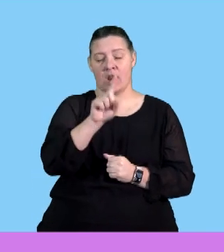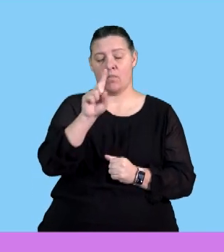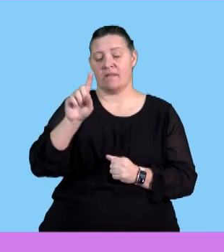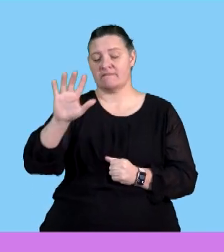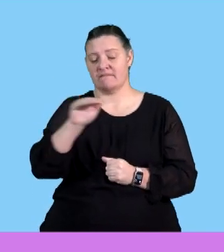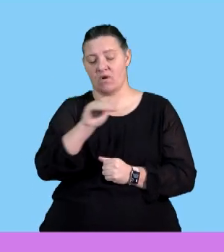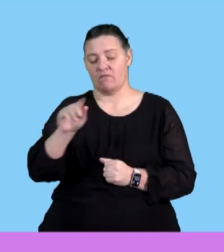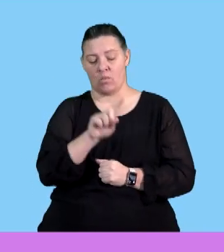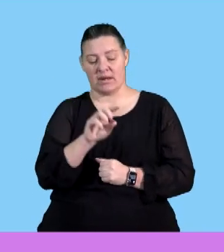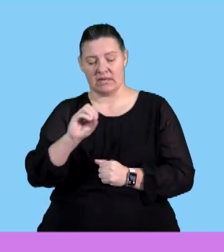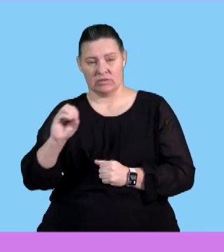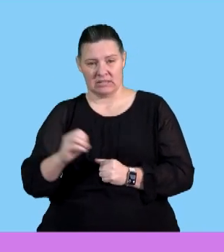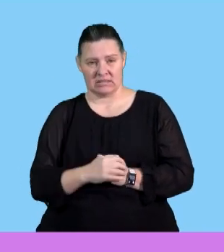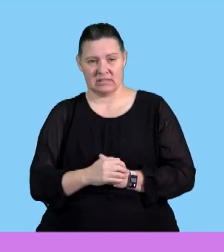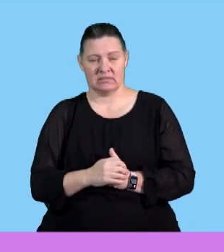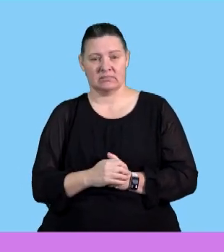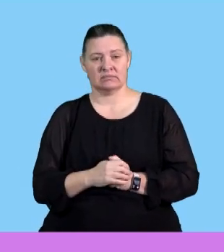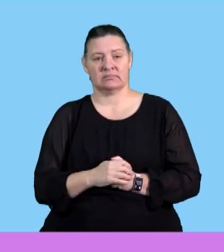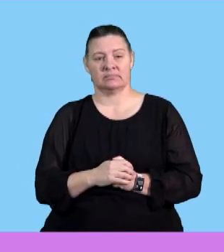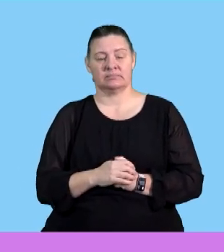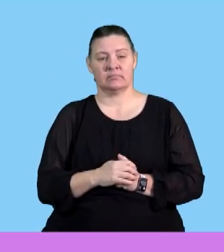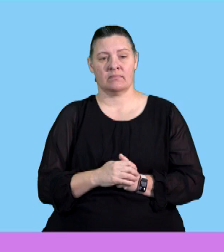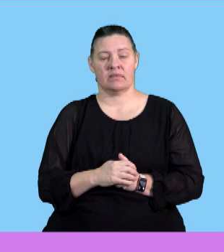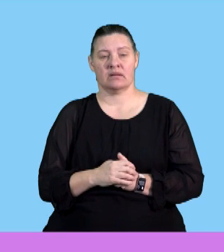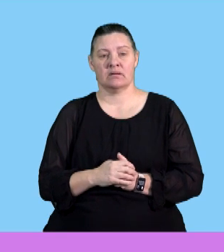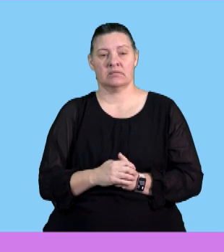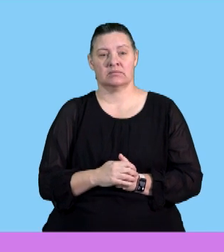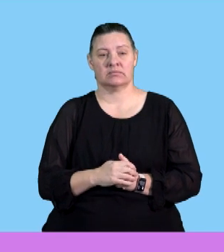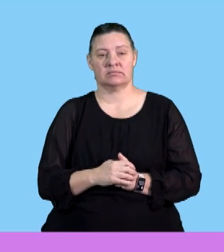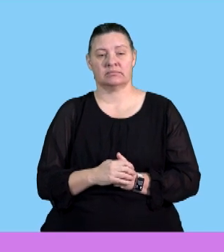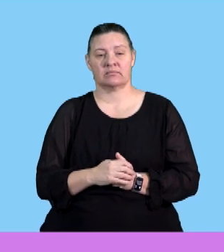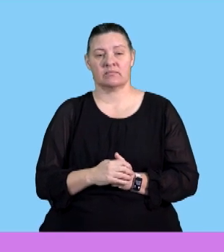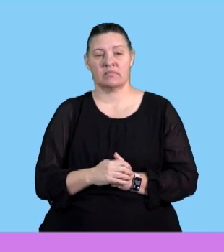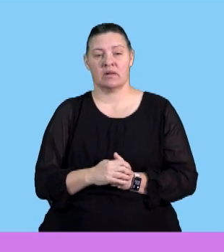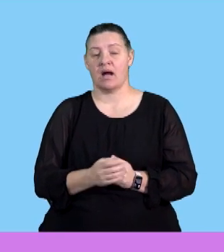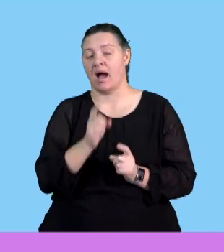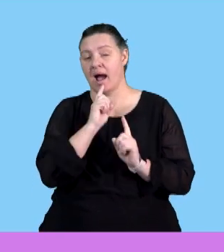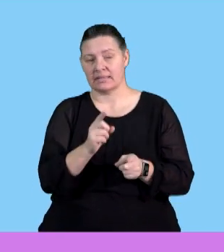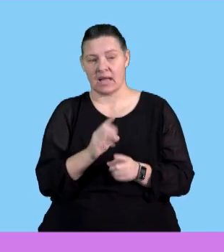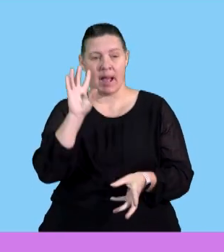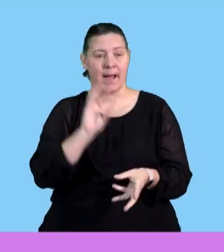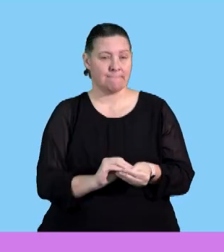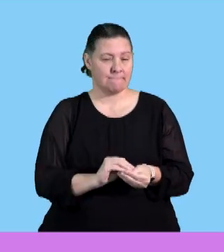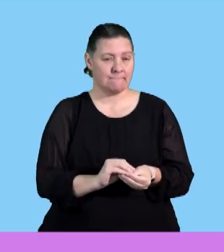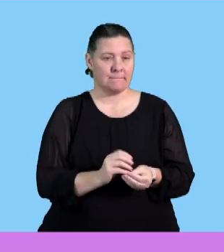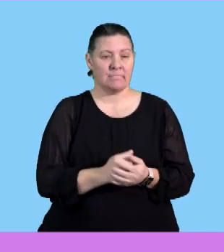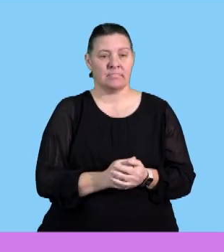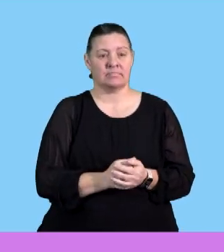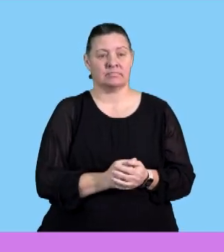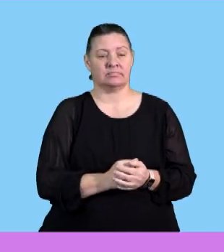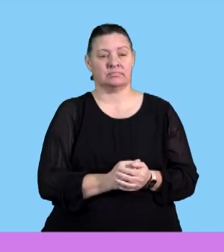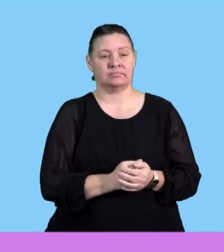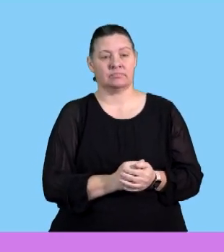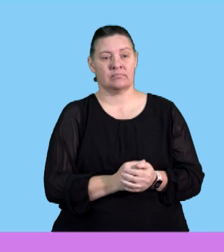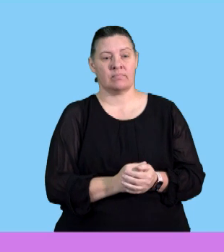by 115 over 100. Right, so now that gives us a total amount to